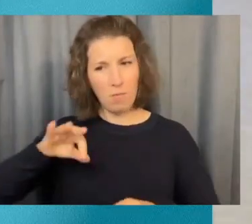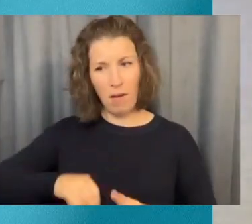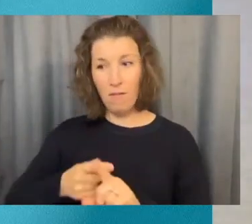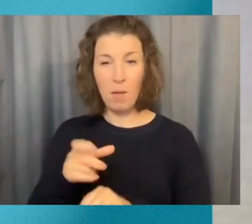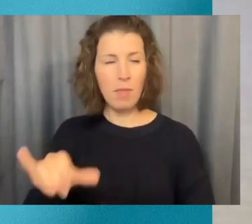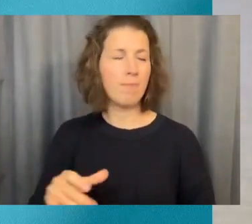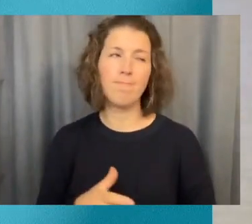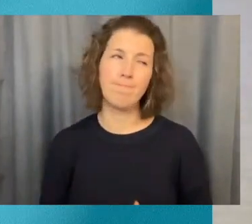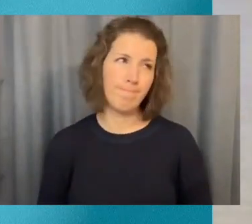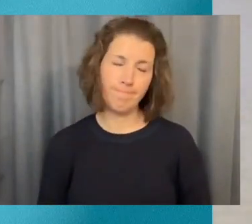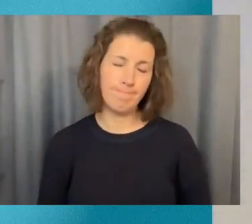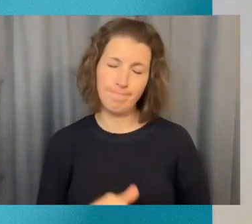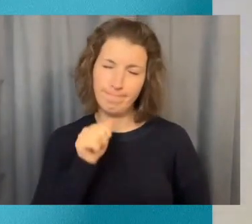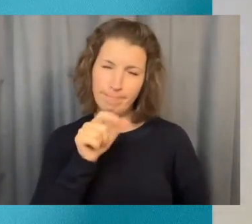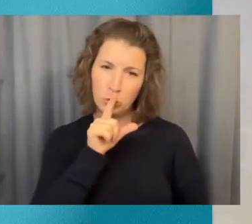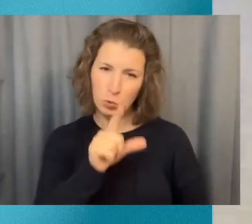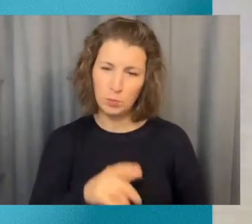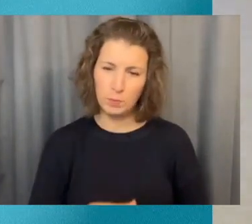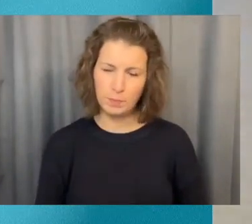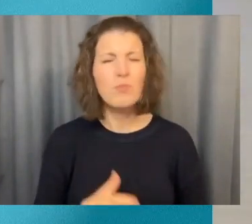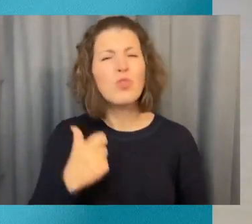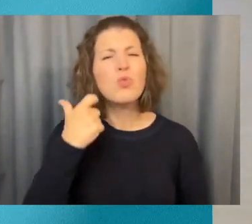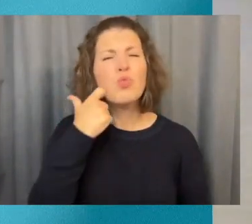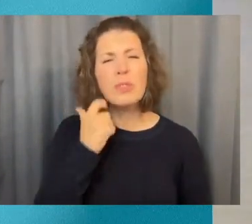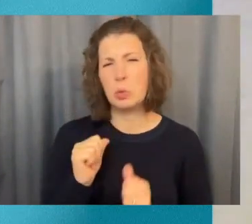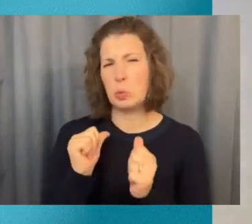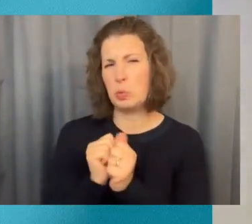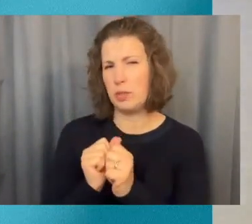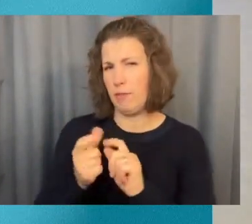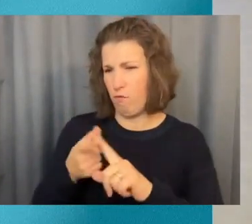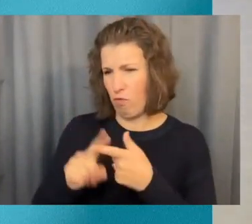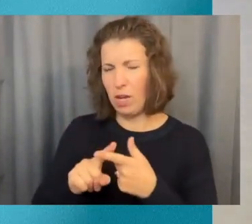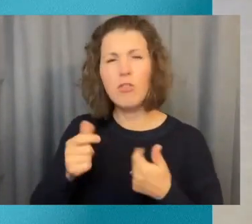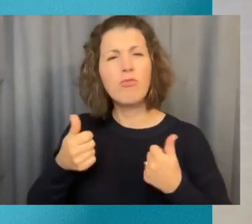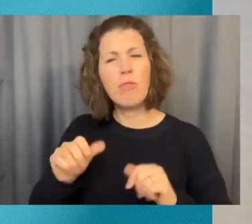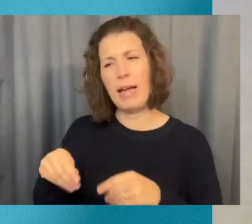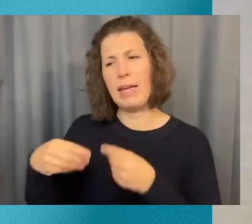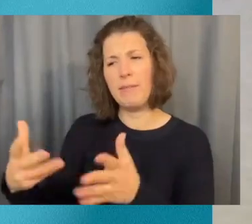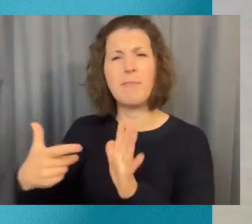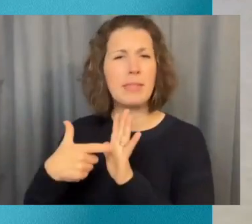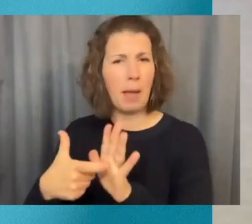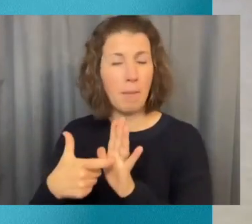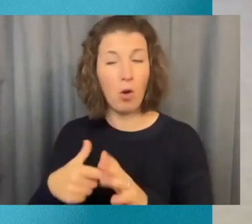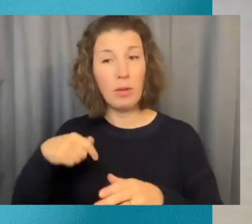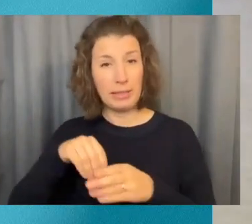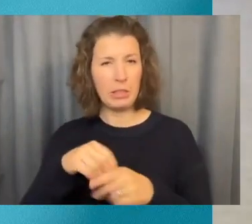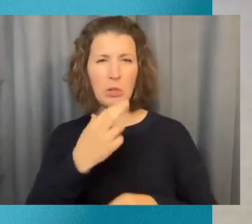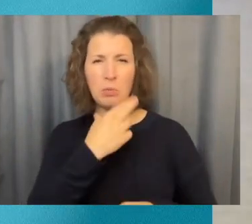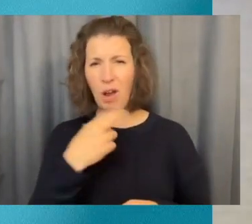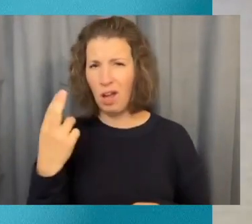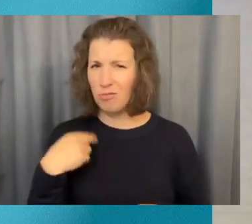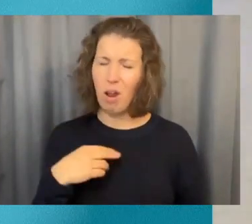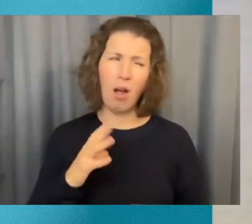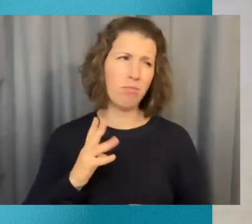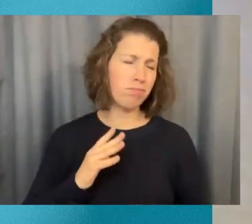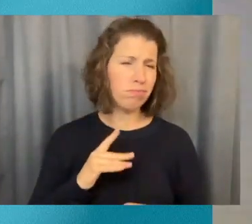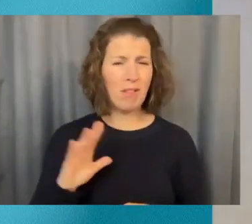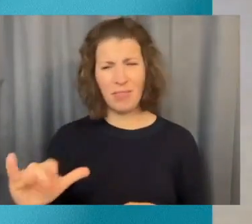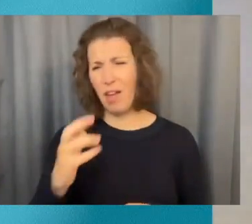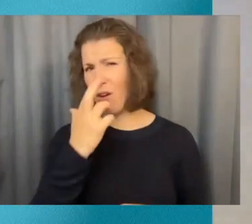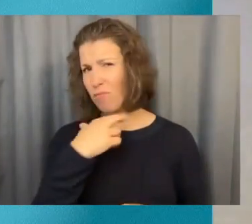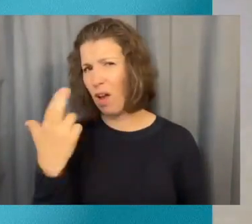I was with a friend and I was trying to give him an example, and we were in a really good restaurant. And this restaurant just had, an